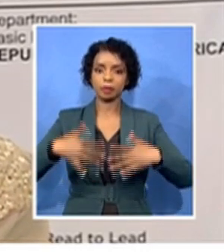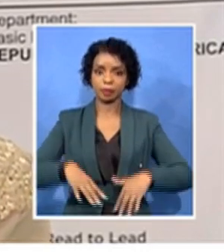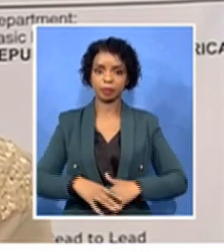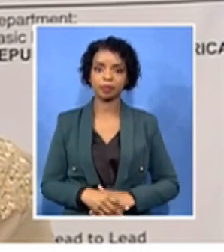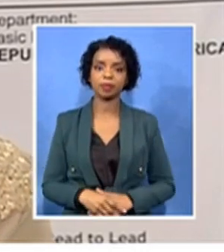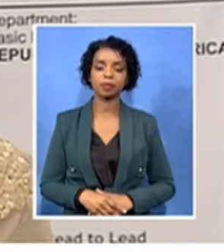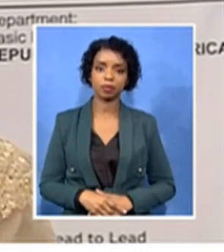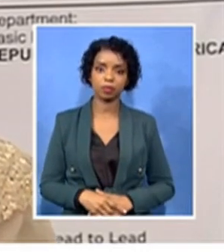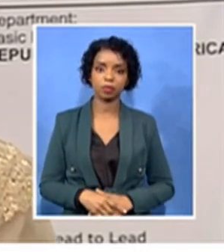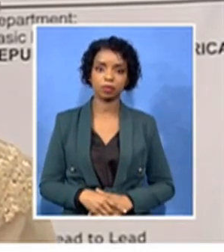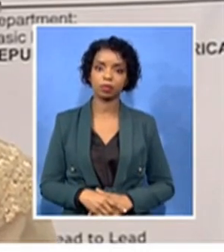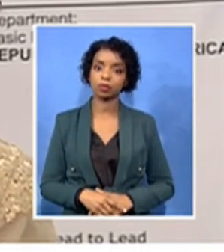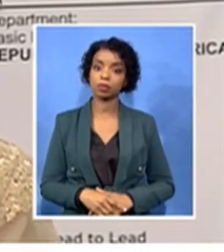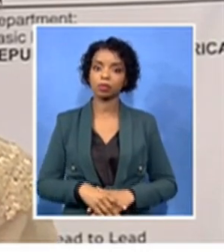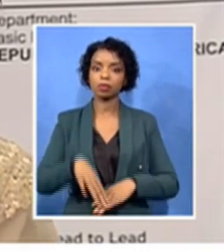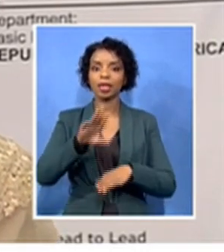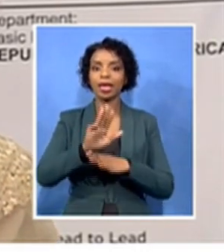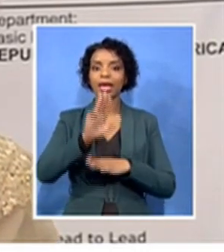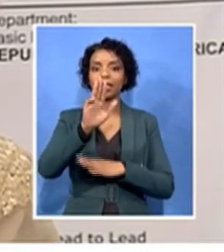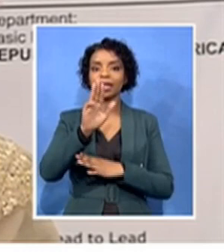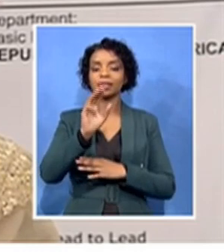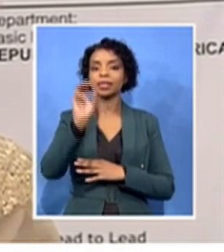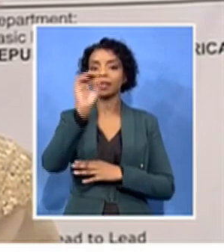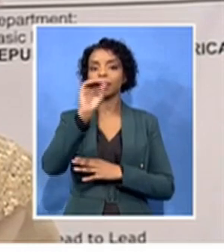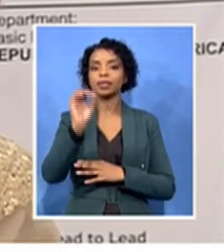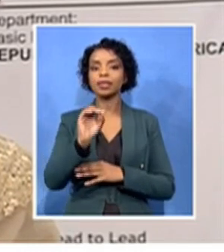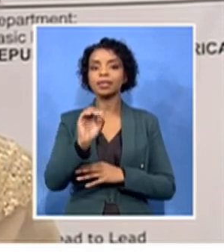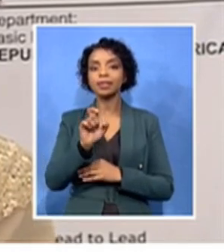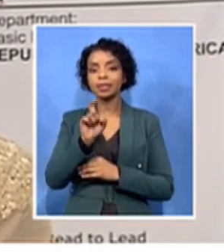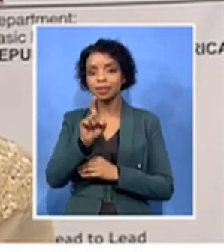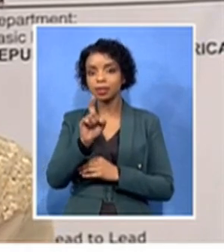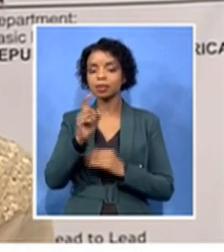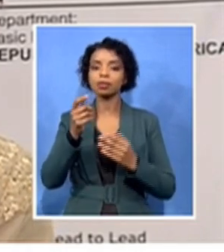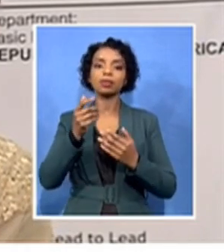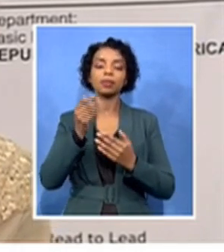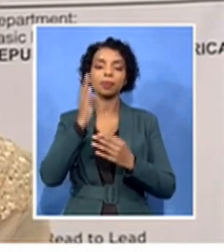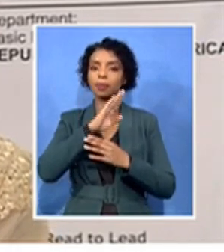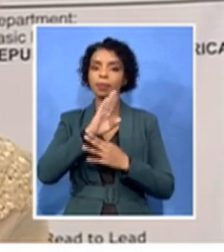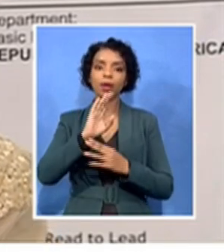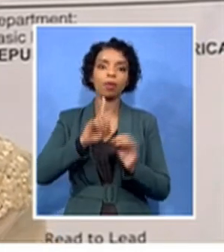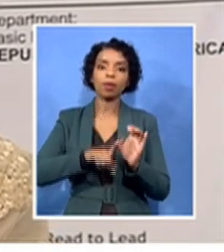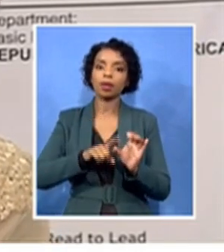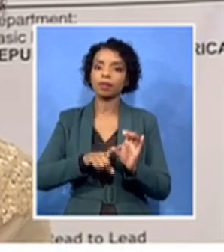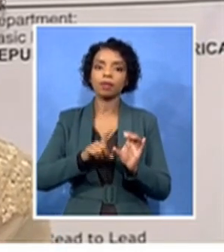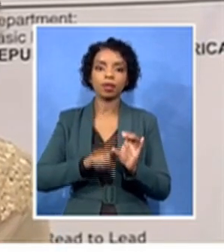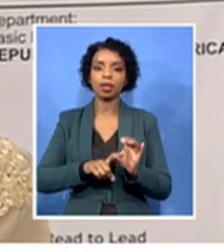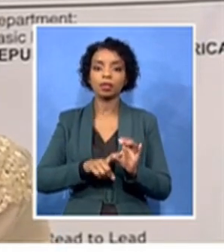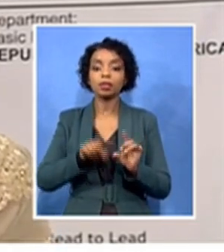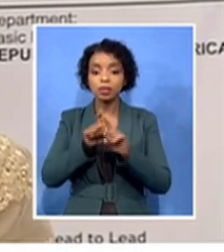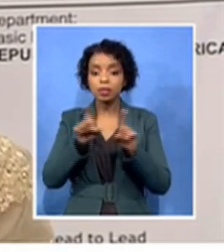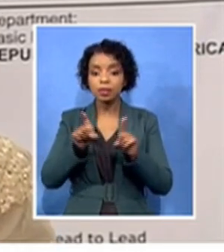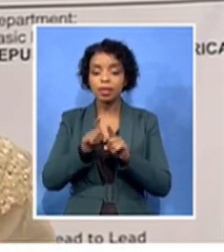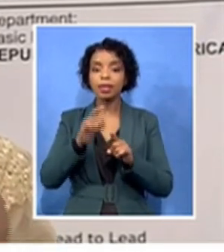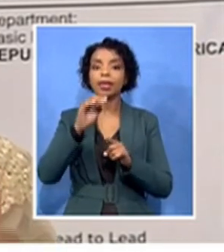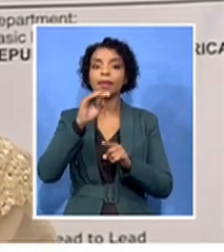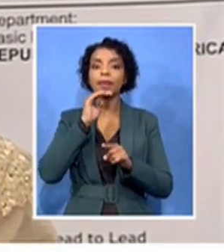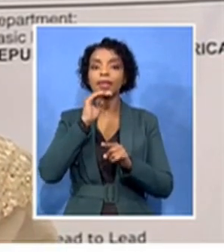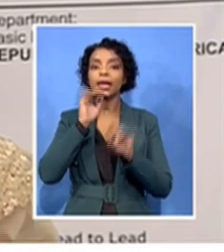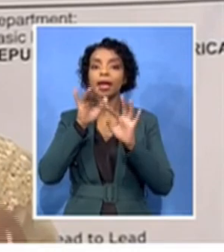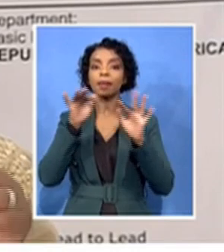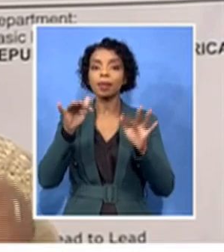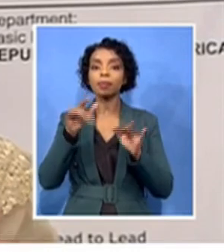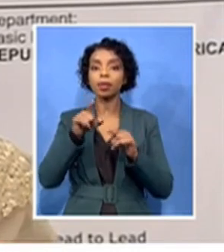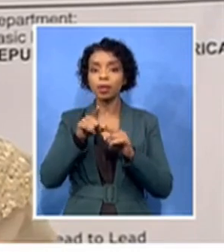19% remains unqualified, but it's not people who don't have the necessary content knowledge to be